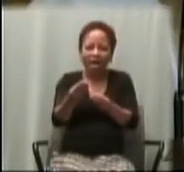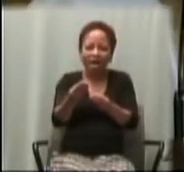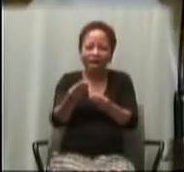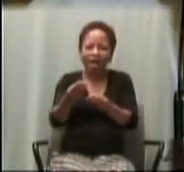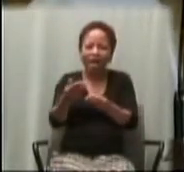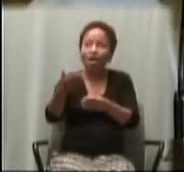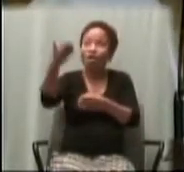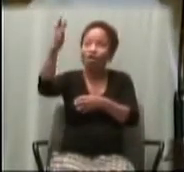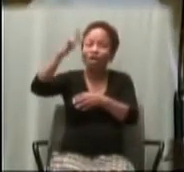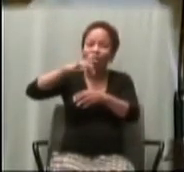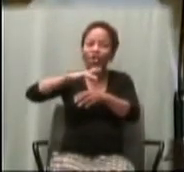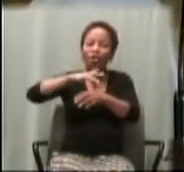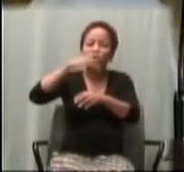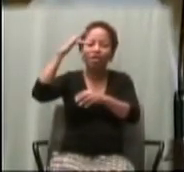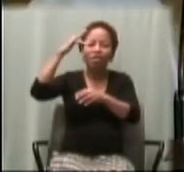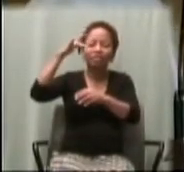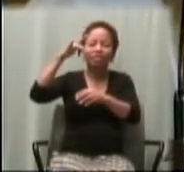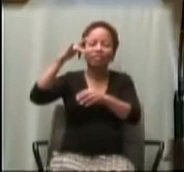to